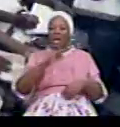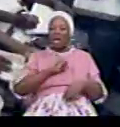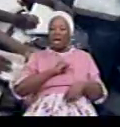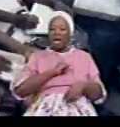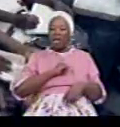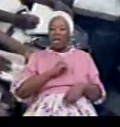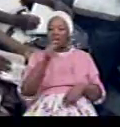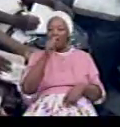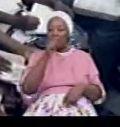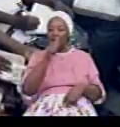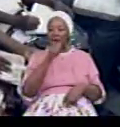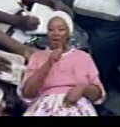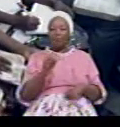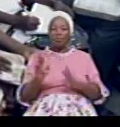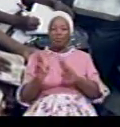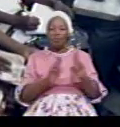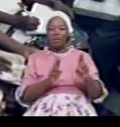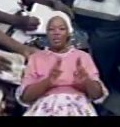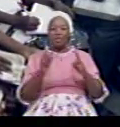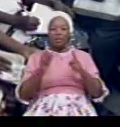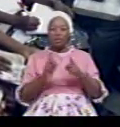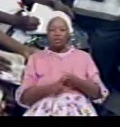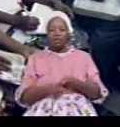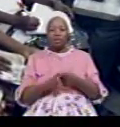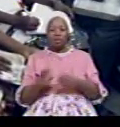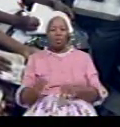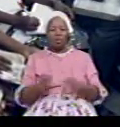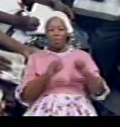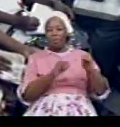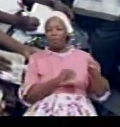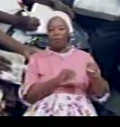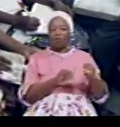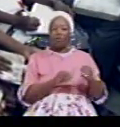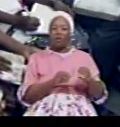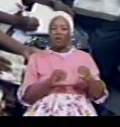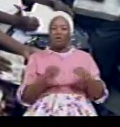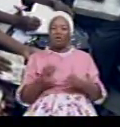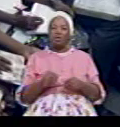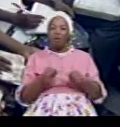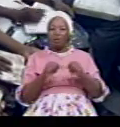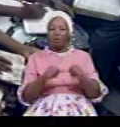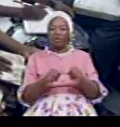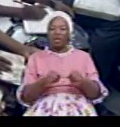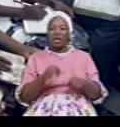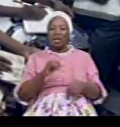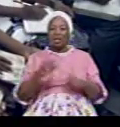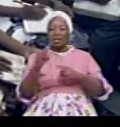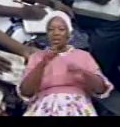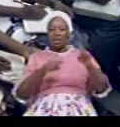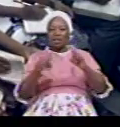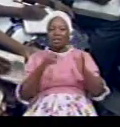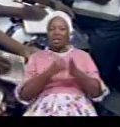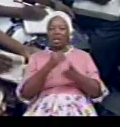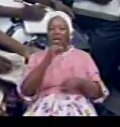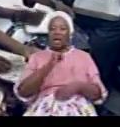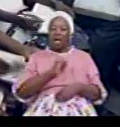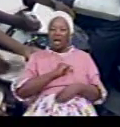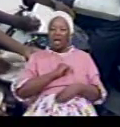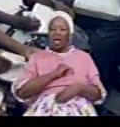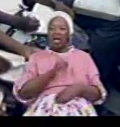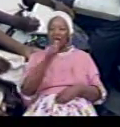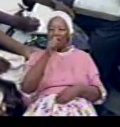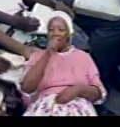move forward. I'm climbing. I'm climbing. I am